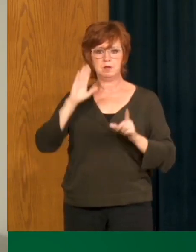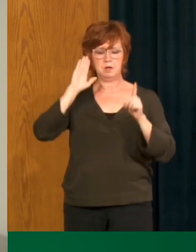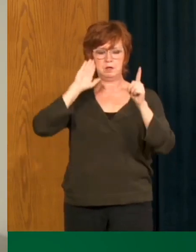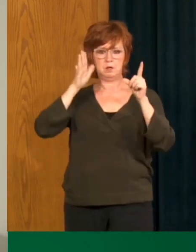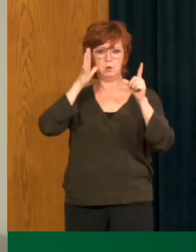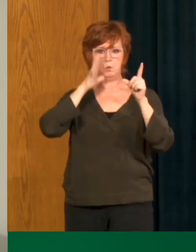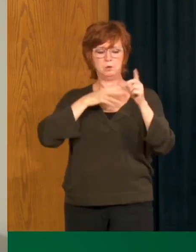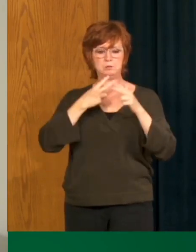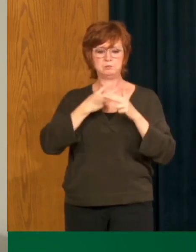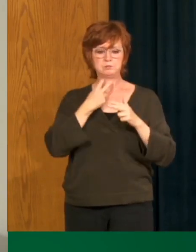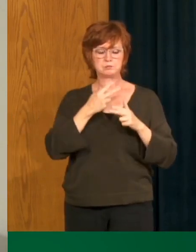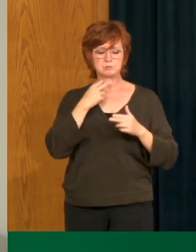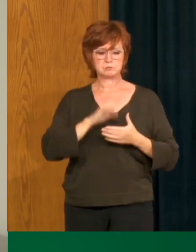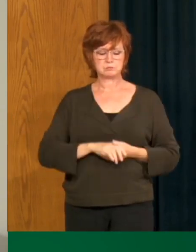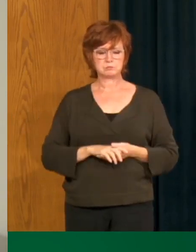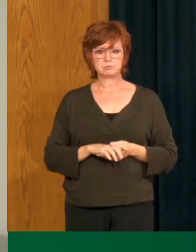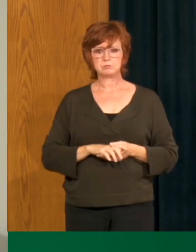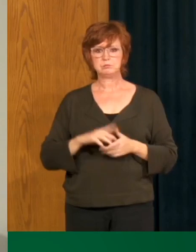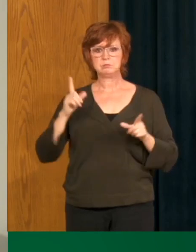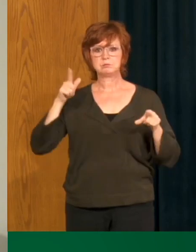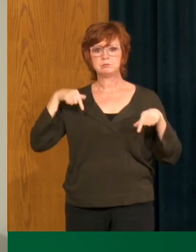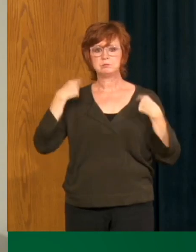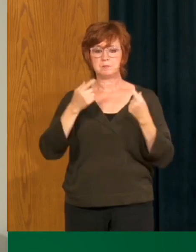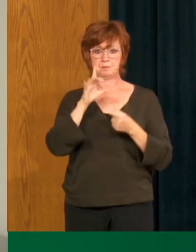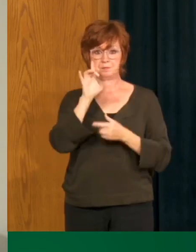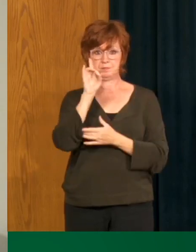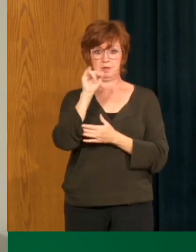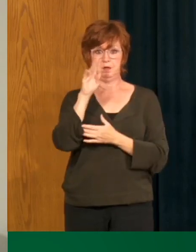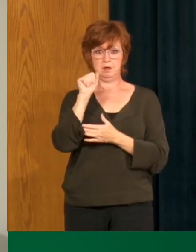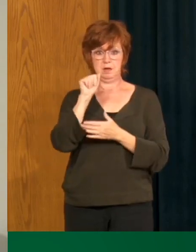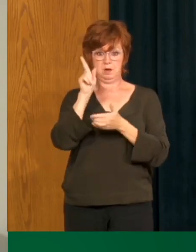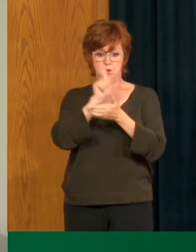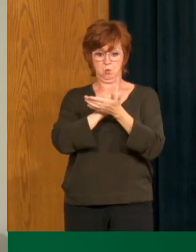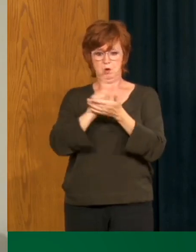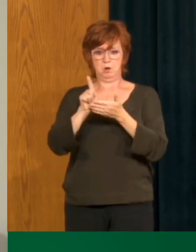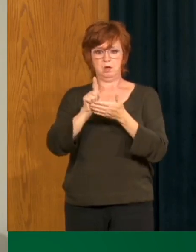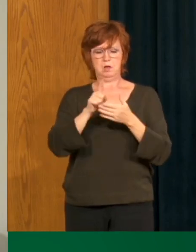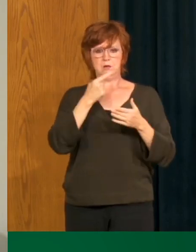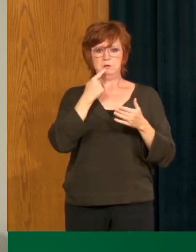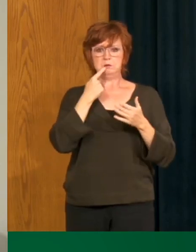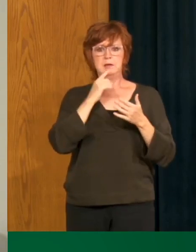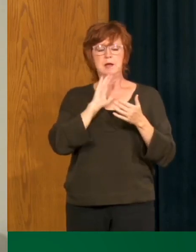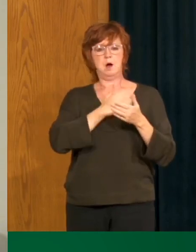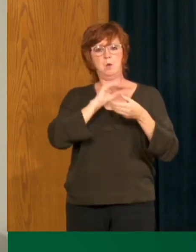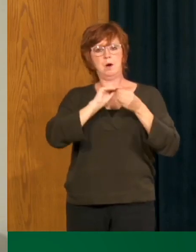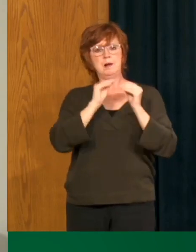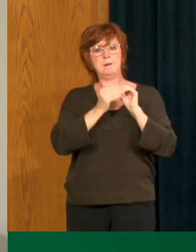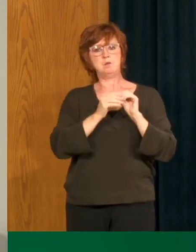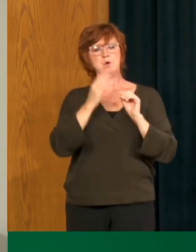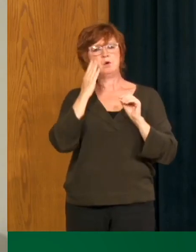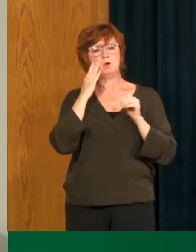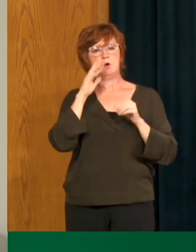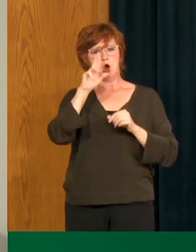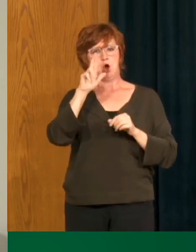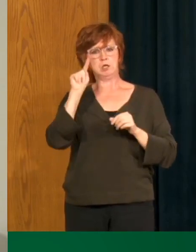Hello. With data from the past week, some experts are saying that the RT number in Saskatchewan is now